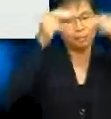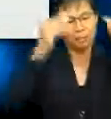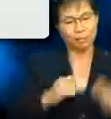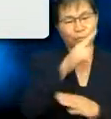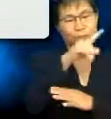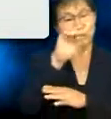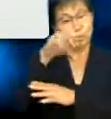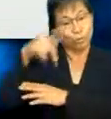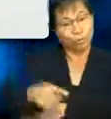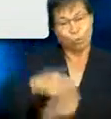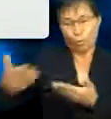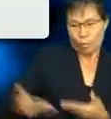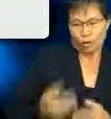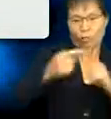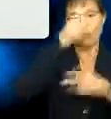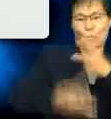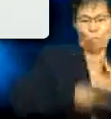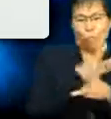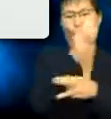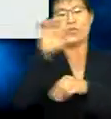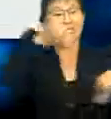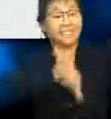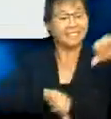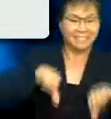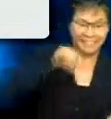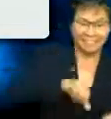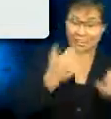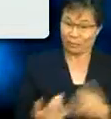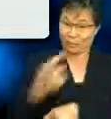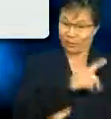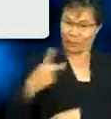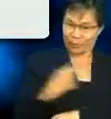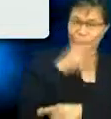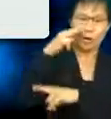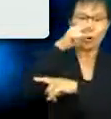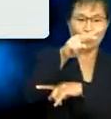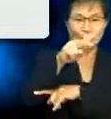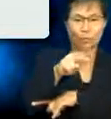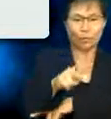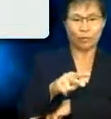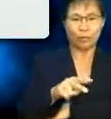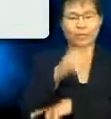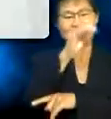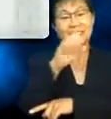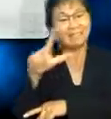Professor Gloop. Welcome to the world of science. Today we look at